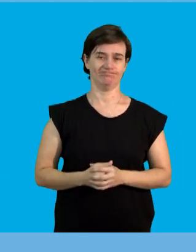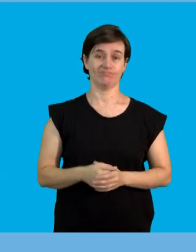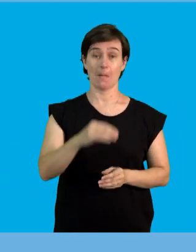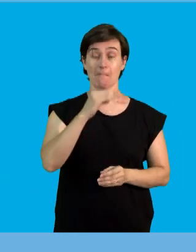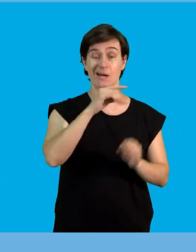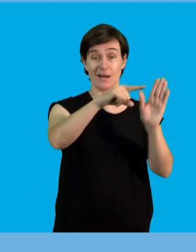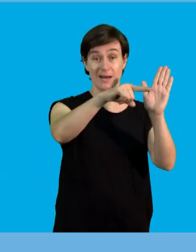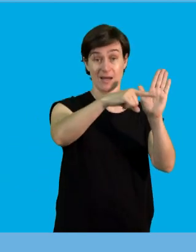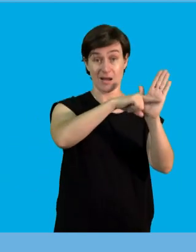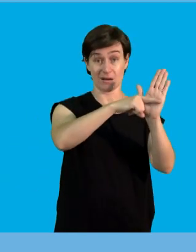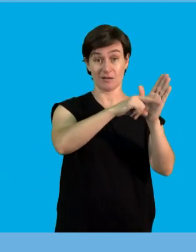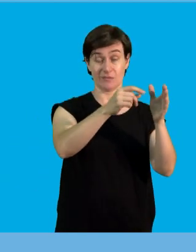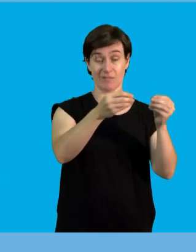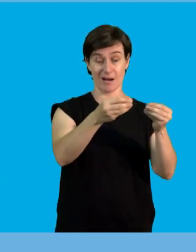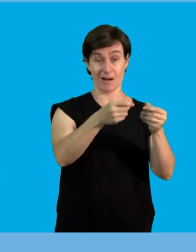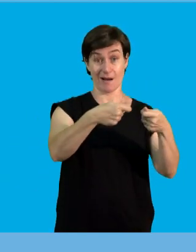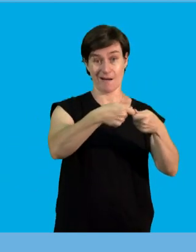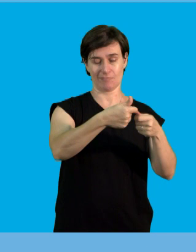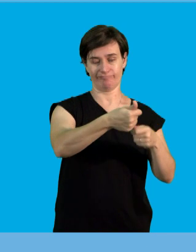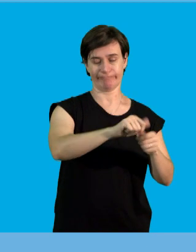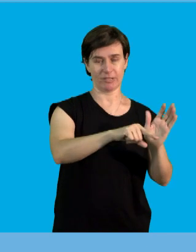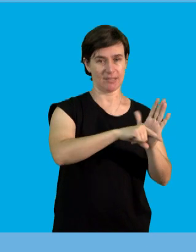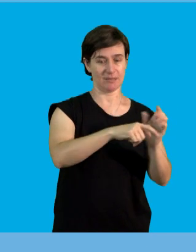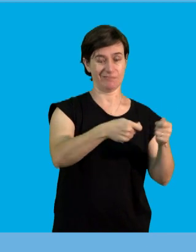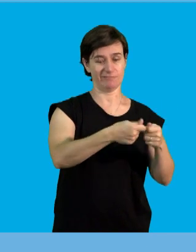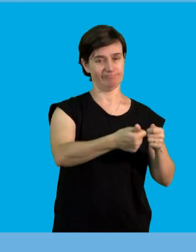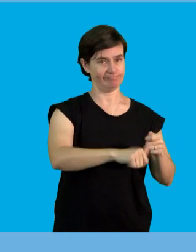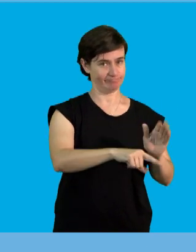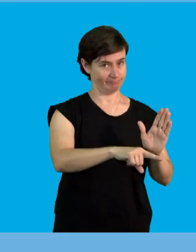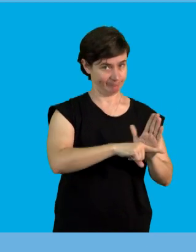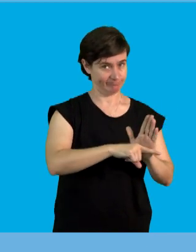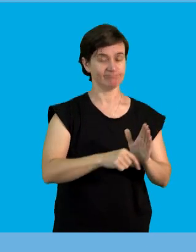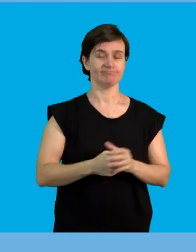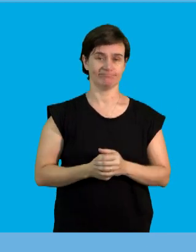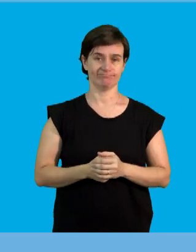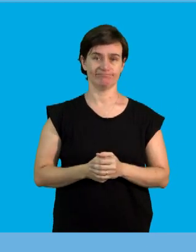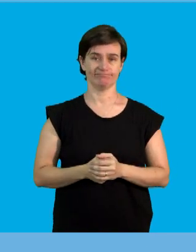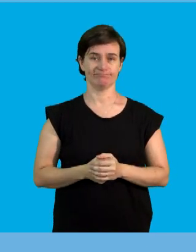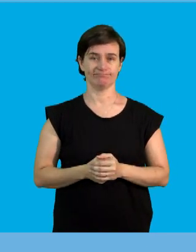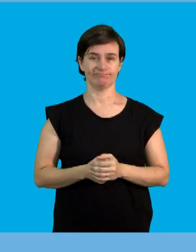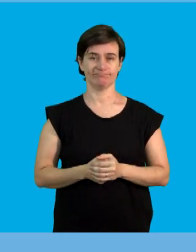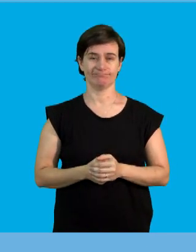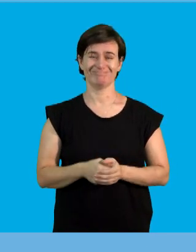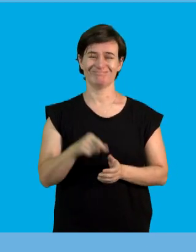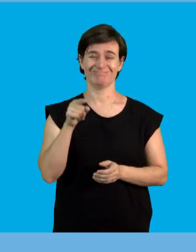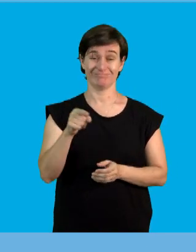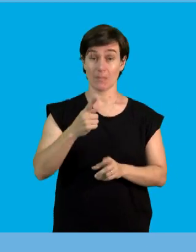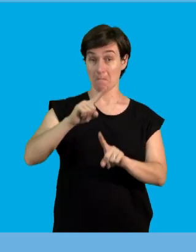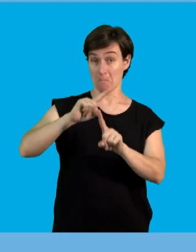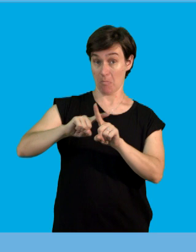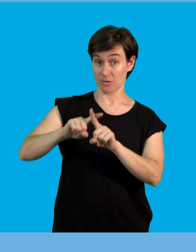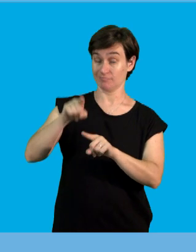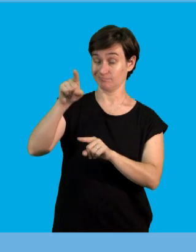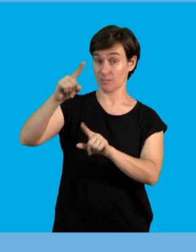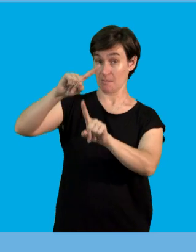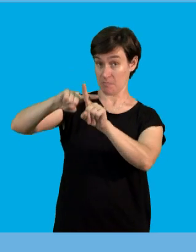So the negative is going to be connected to a negative, and this negative to another negative, right? And then with